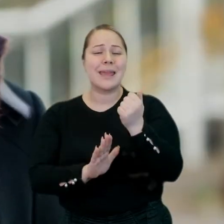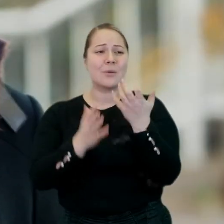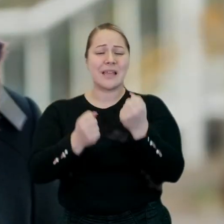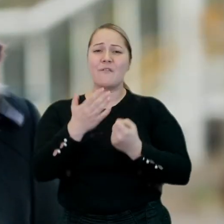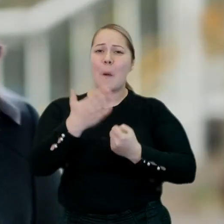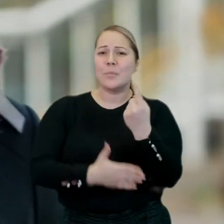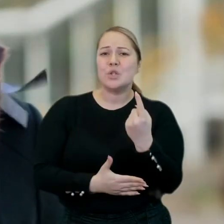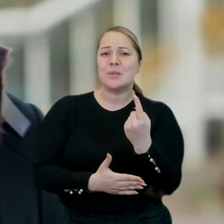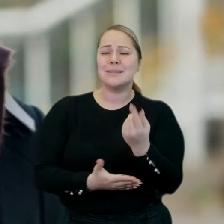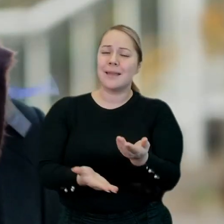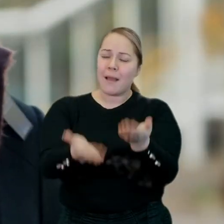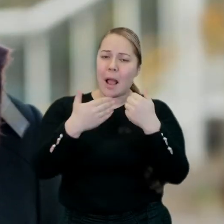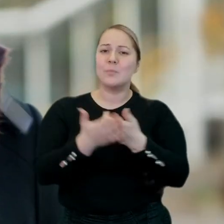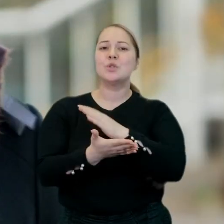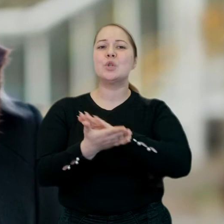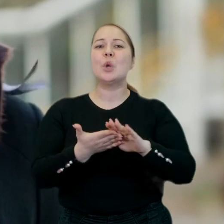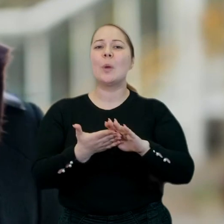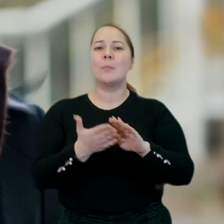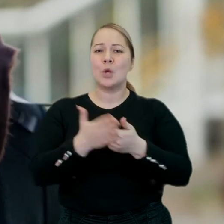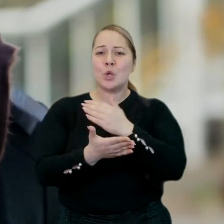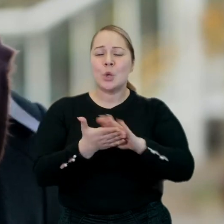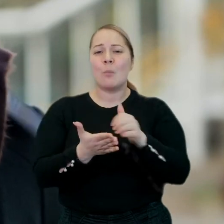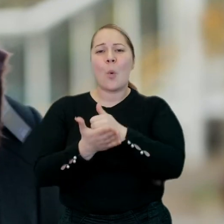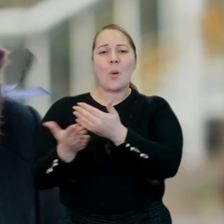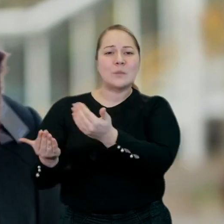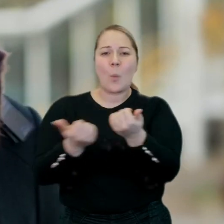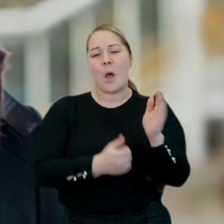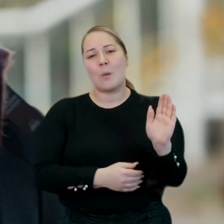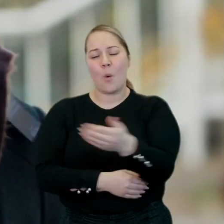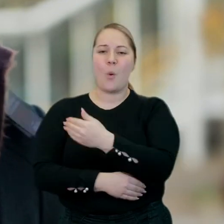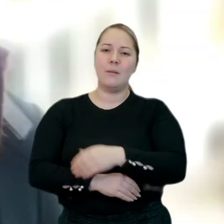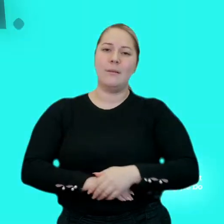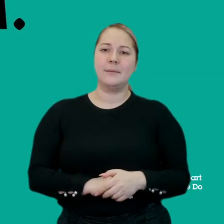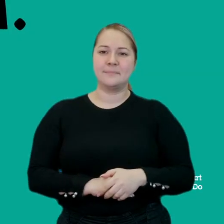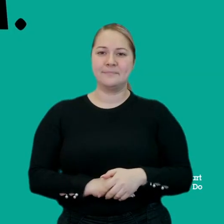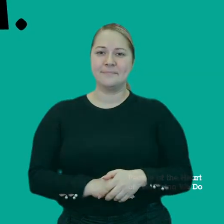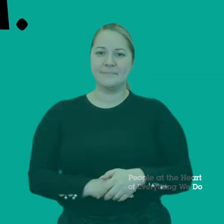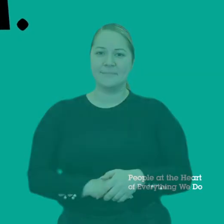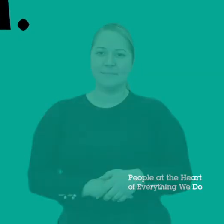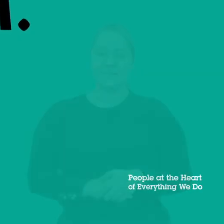opportunity, come to Newham, and Newham will welcome you with open arms.